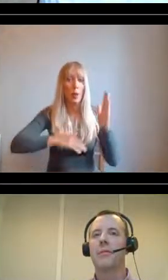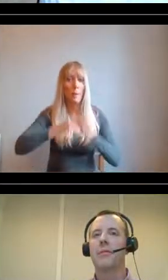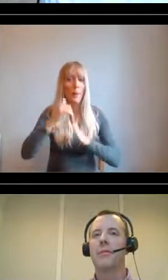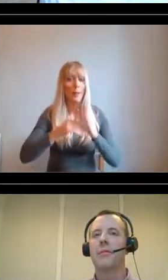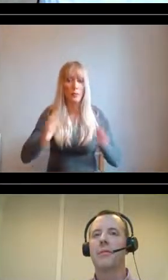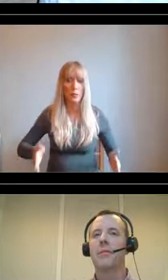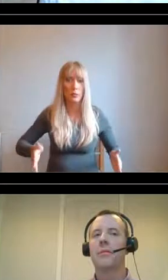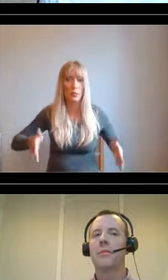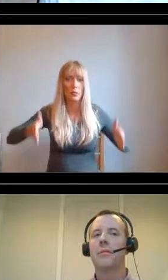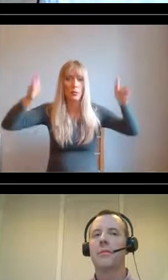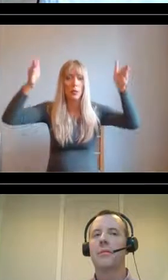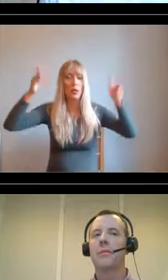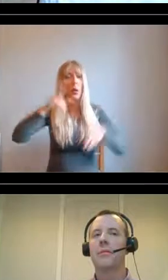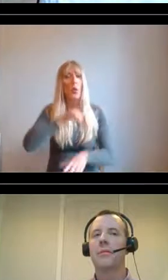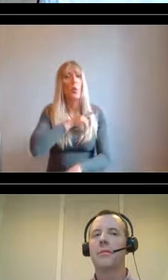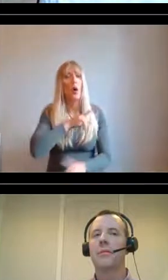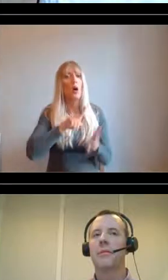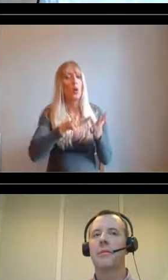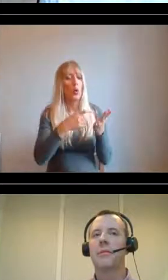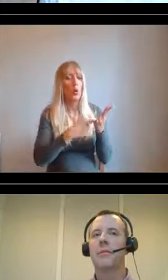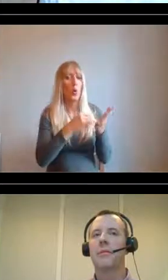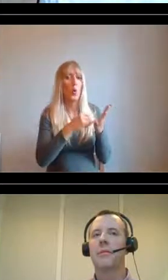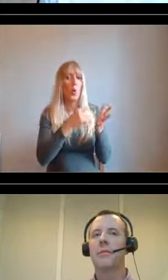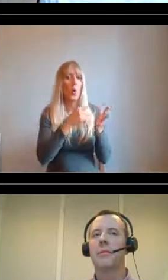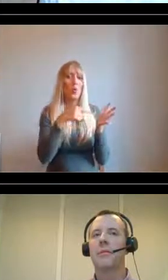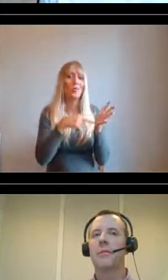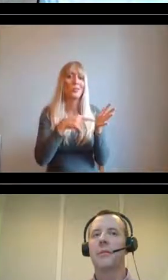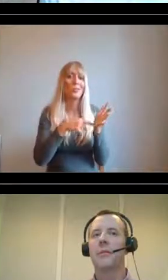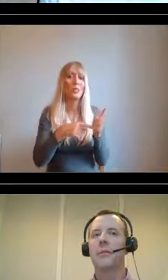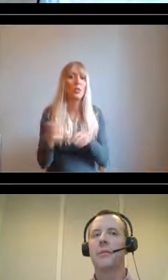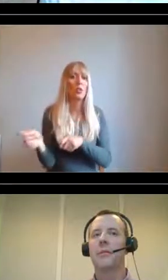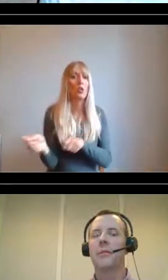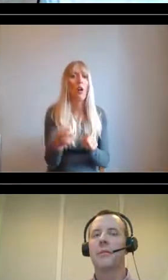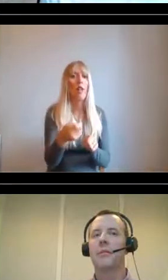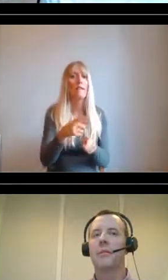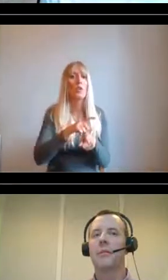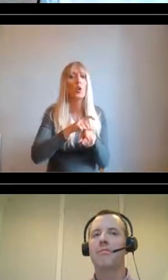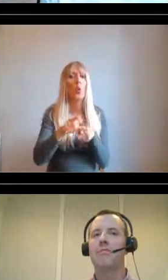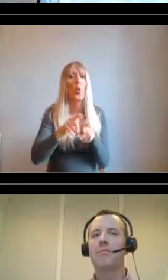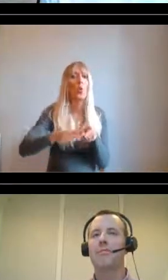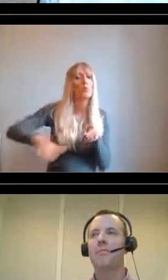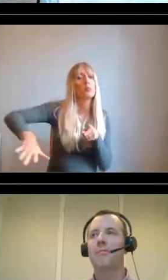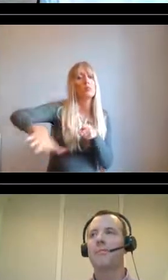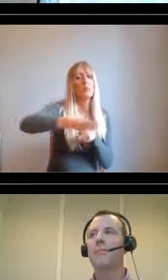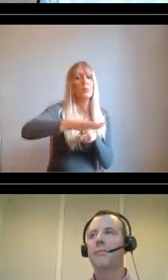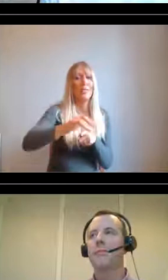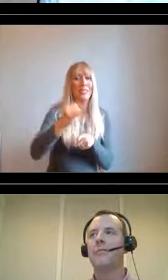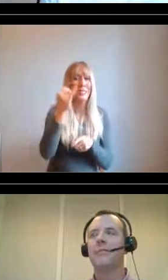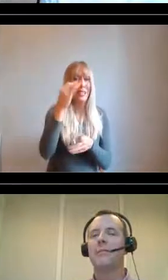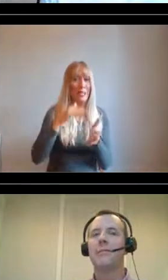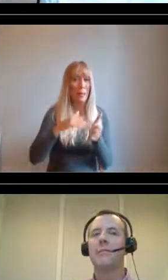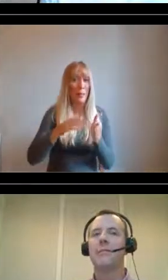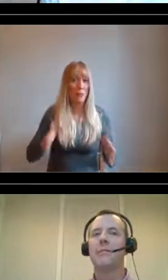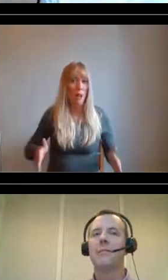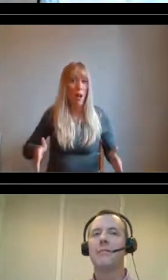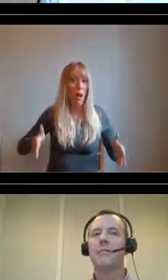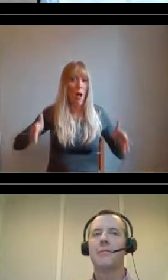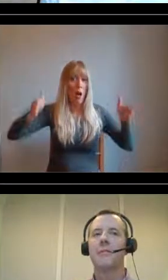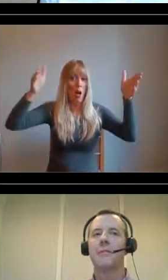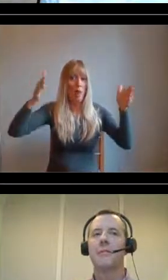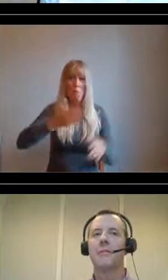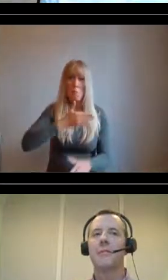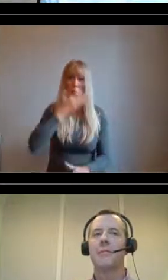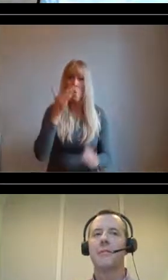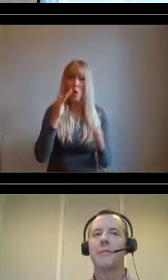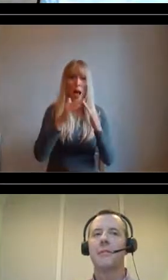has Orsic Golf Course got a noise barrier of 6 meters high when there are no houses nearby, whereas Baker Street's only